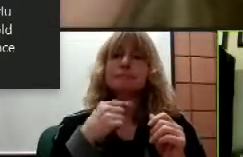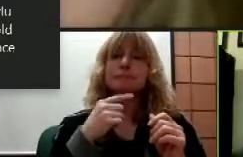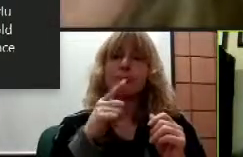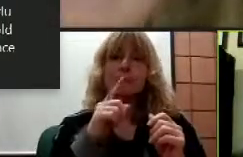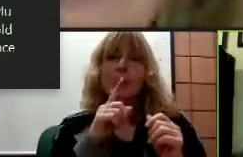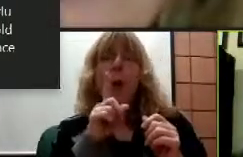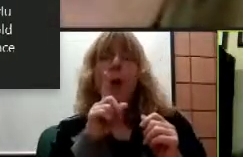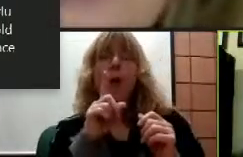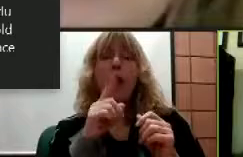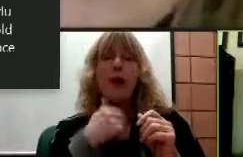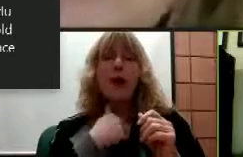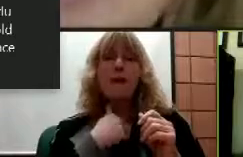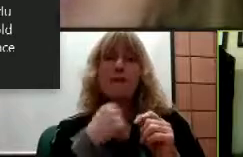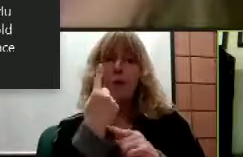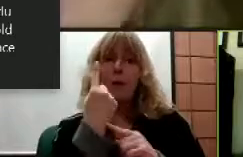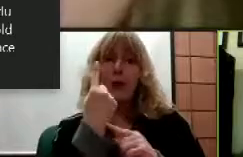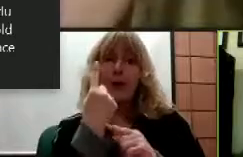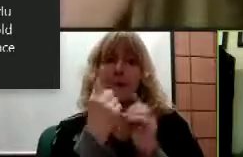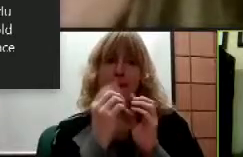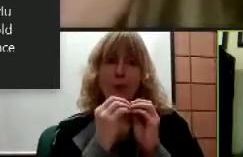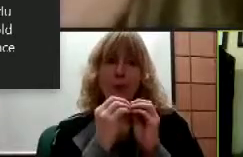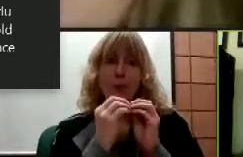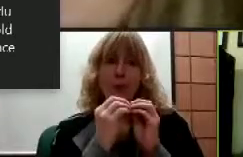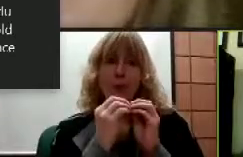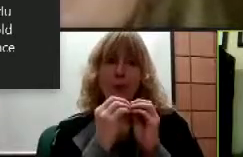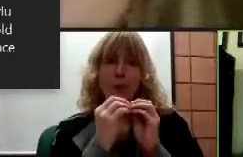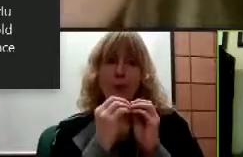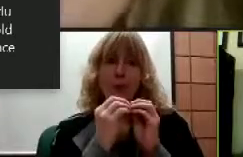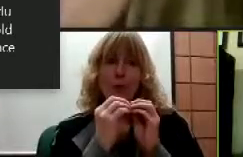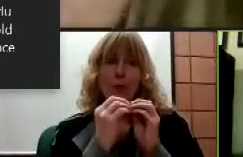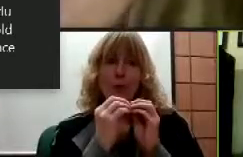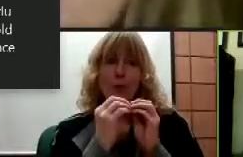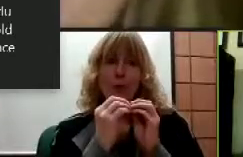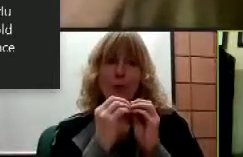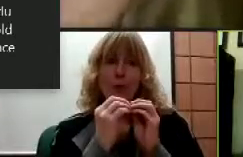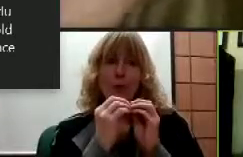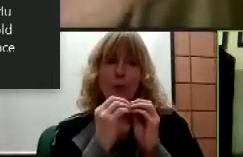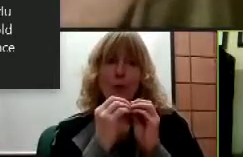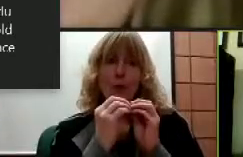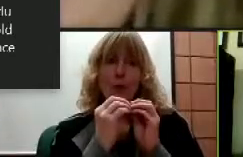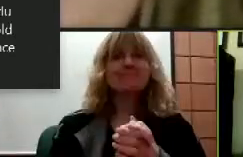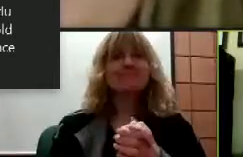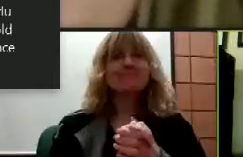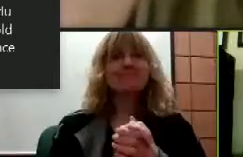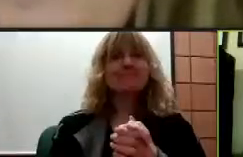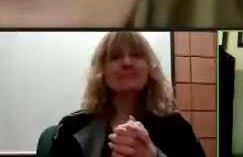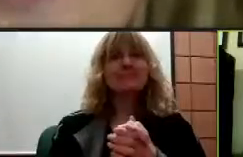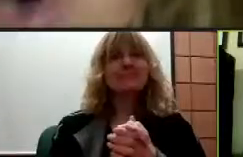have one more. Sorry. Do you anticipate the flu season being